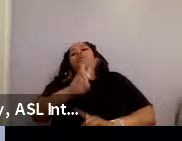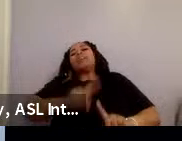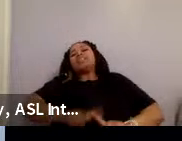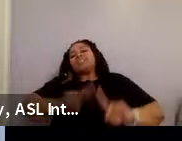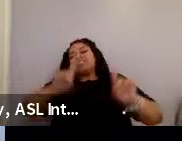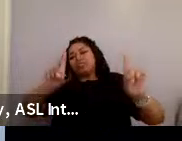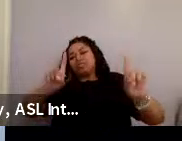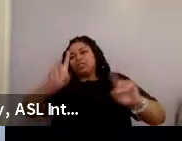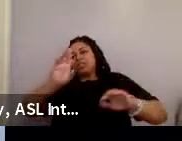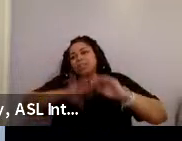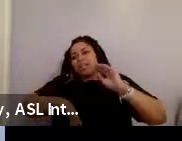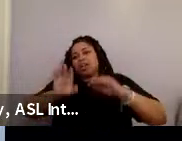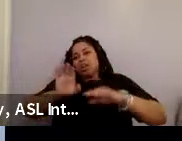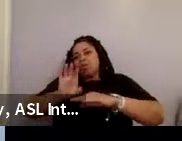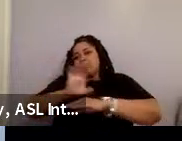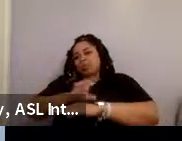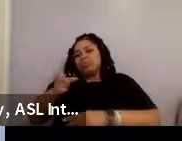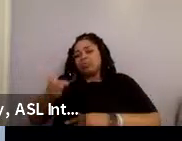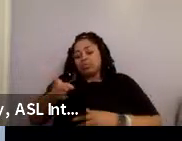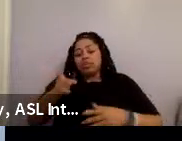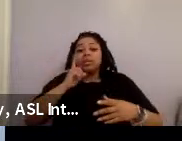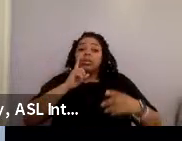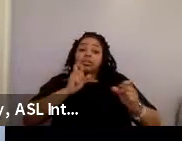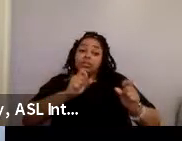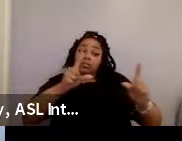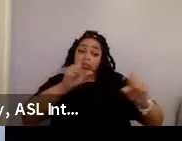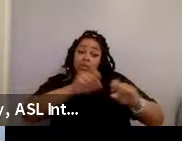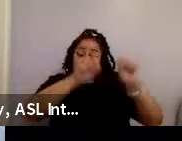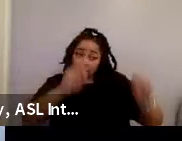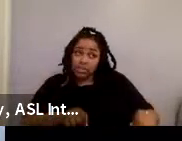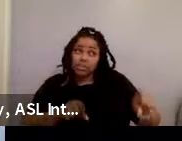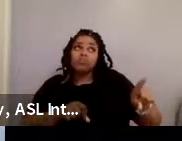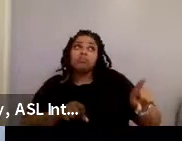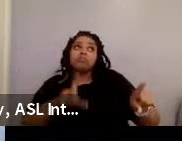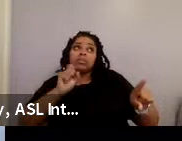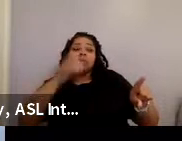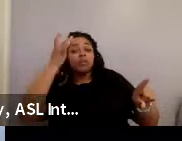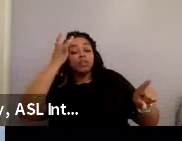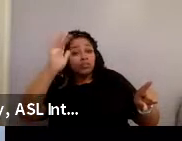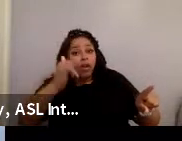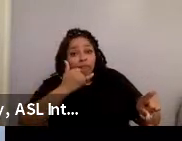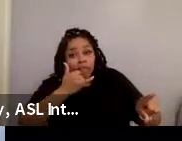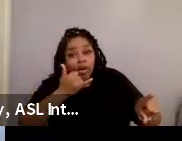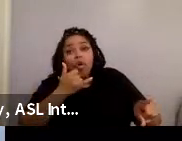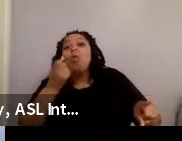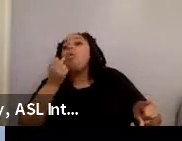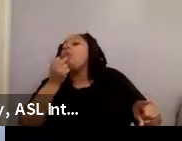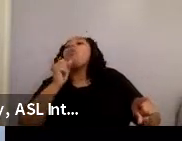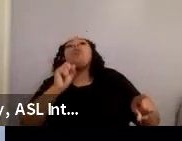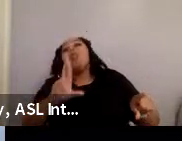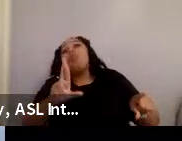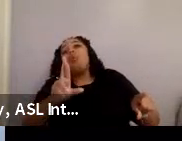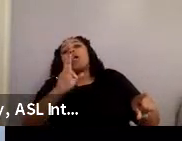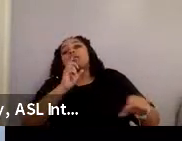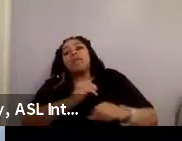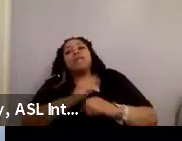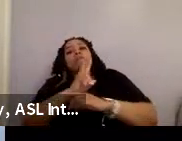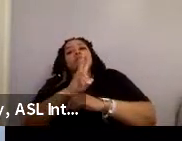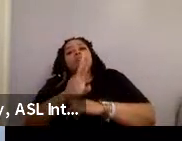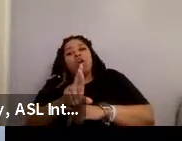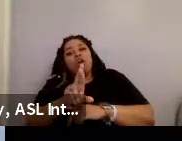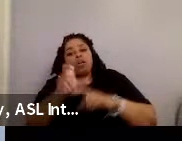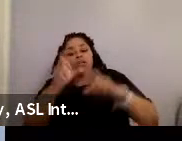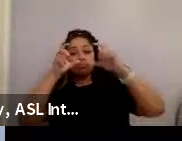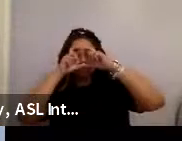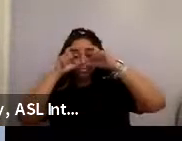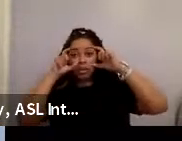different from a computer. The display system can be a smartphone, or it could be virtual reality goggles.